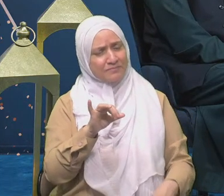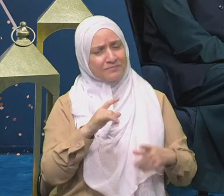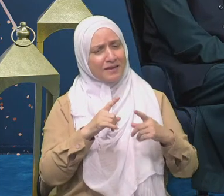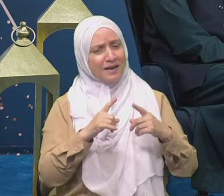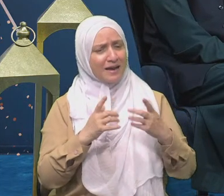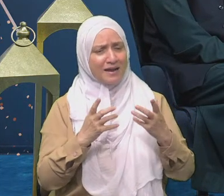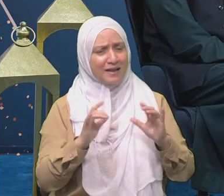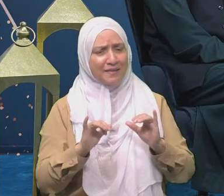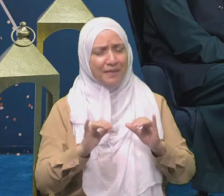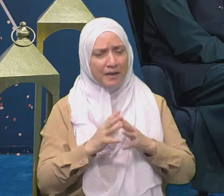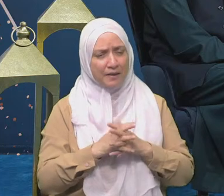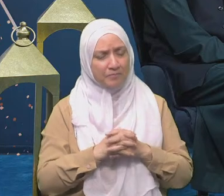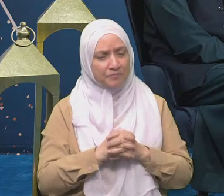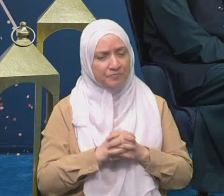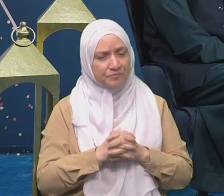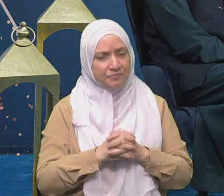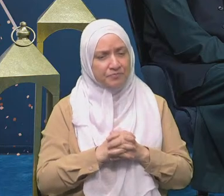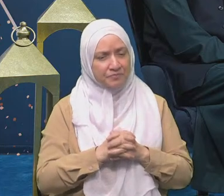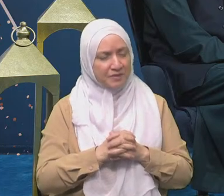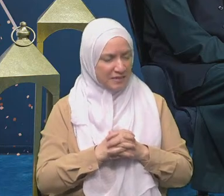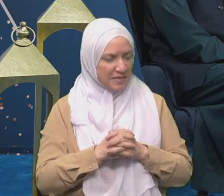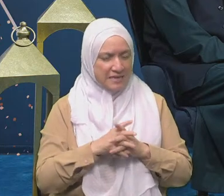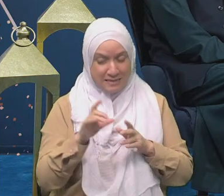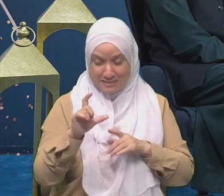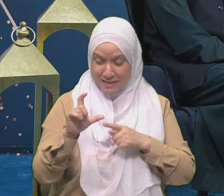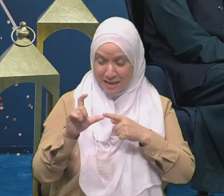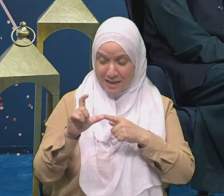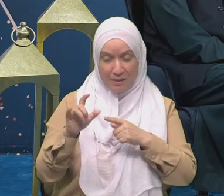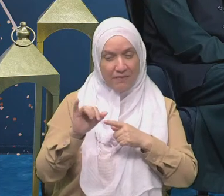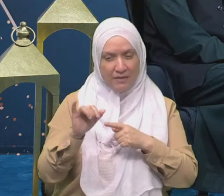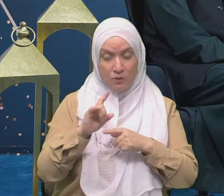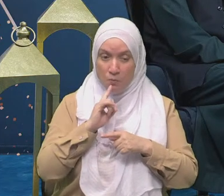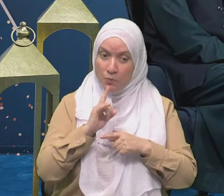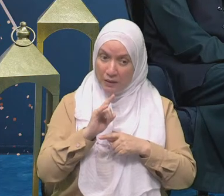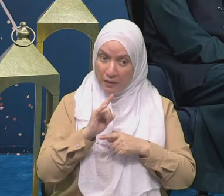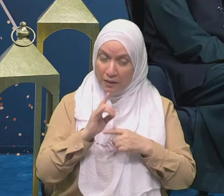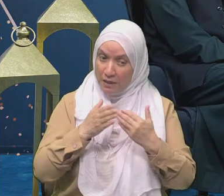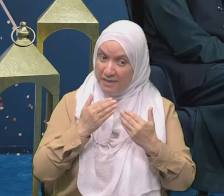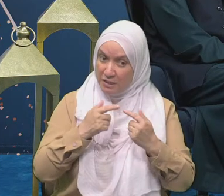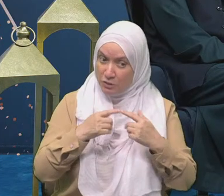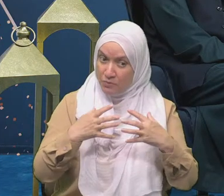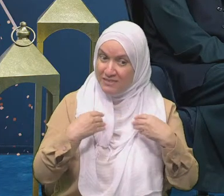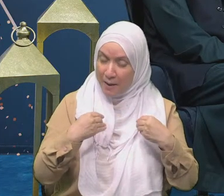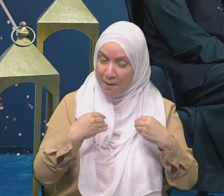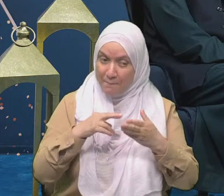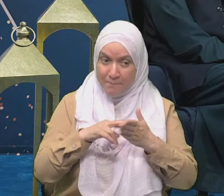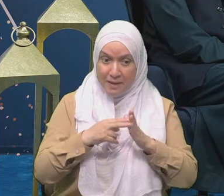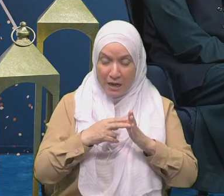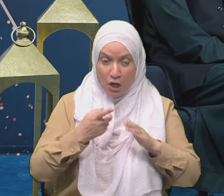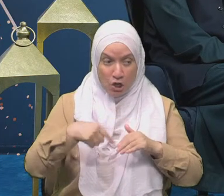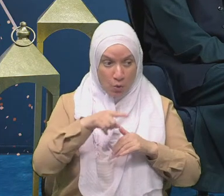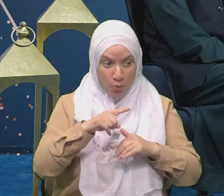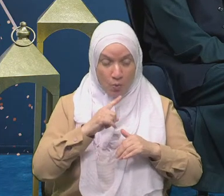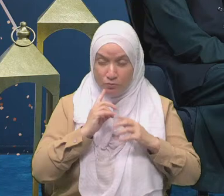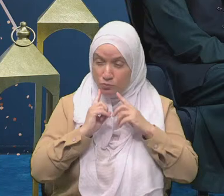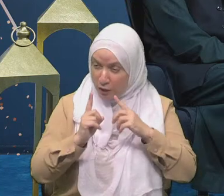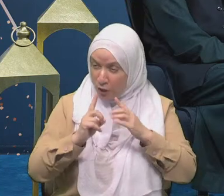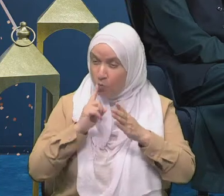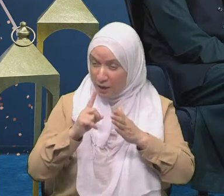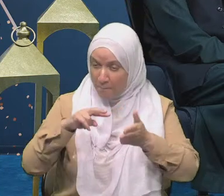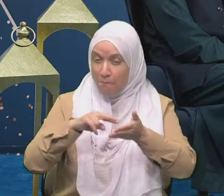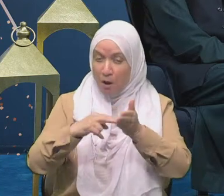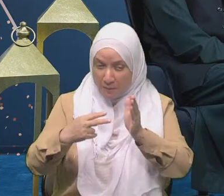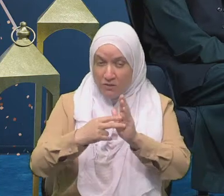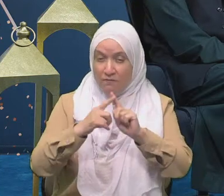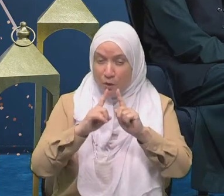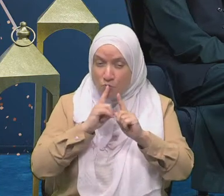which is if you love this world too much and you seek Islam as a means of bettering your world without thinking